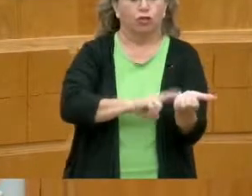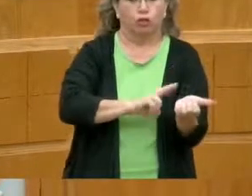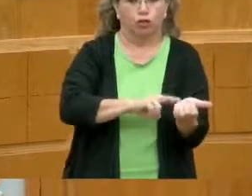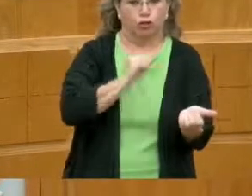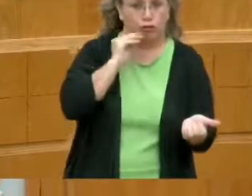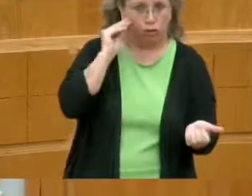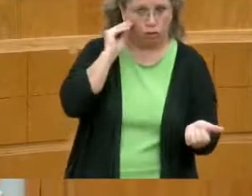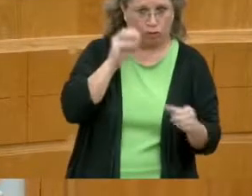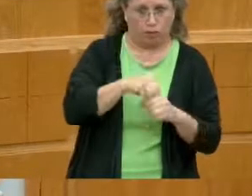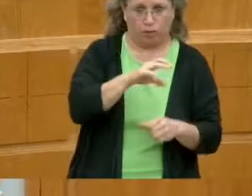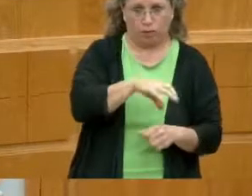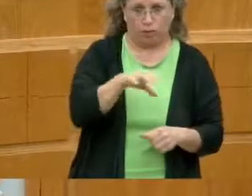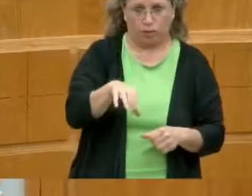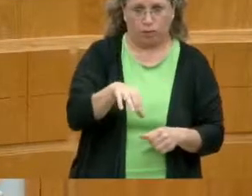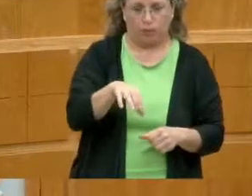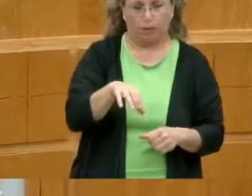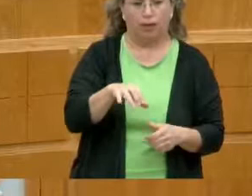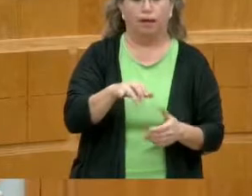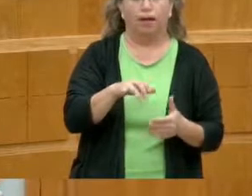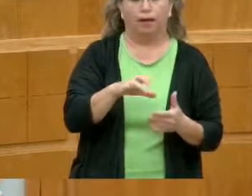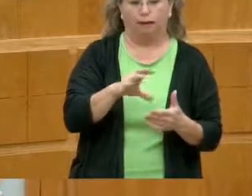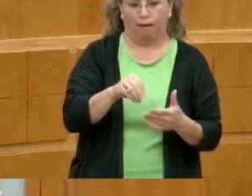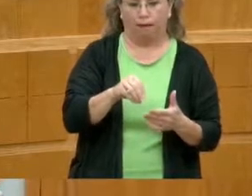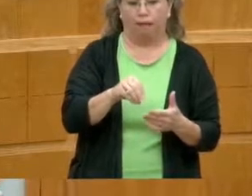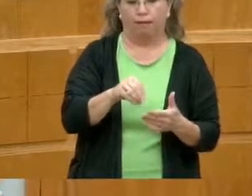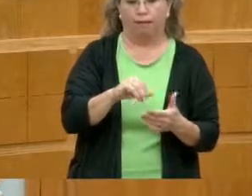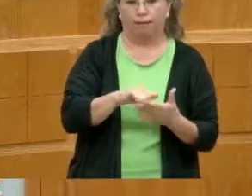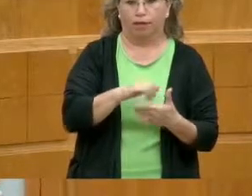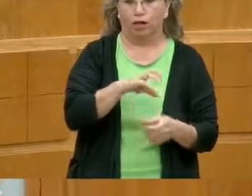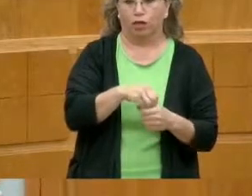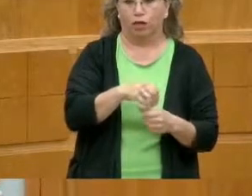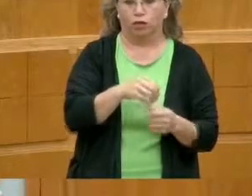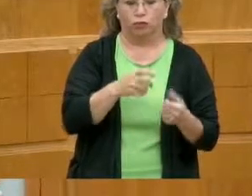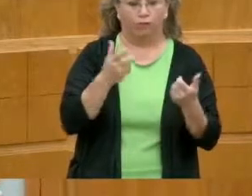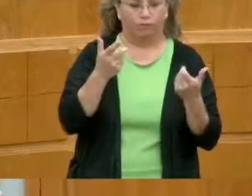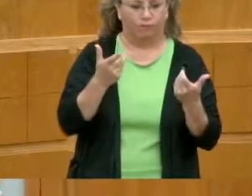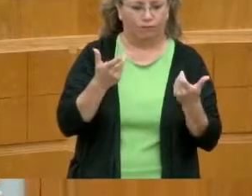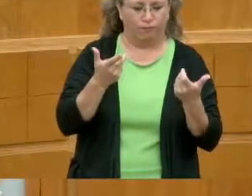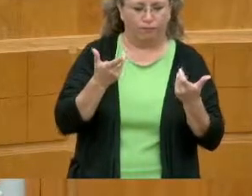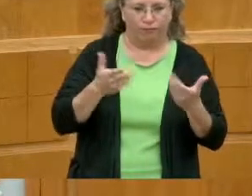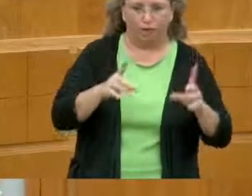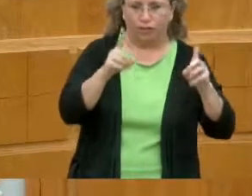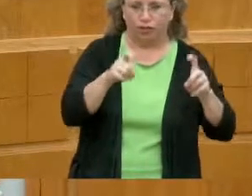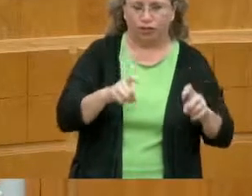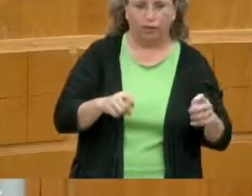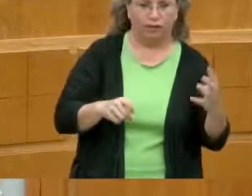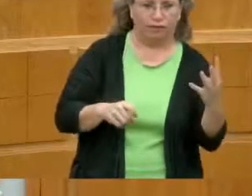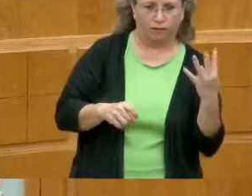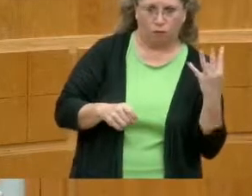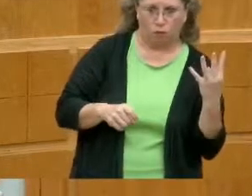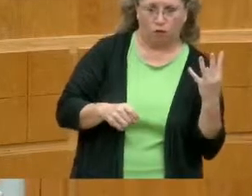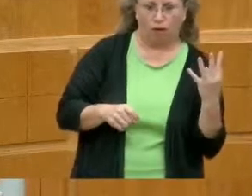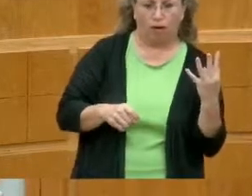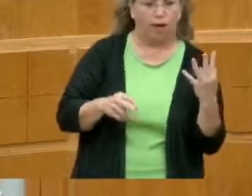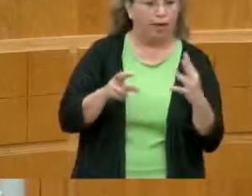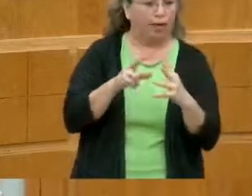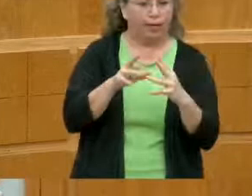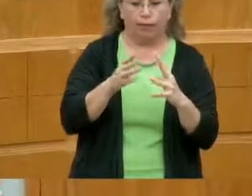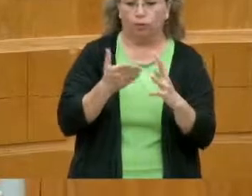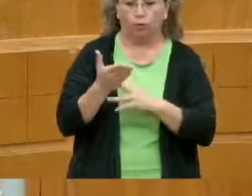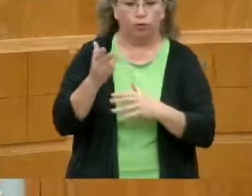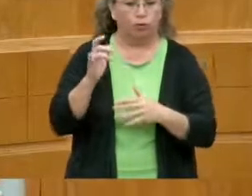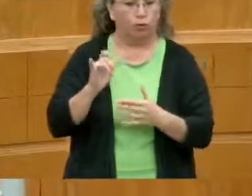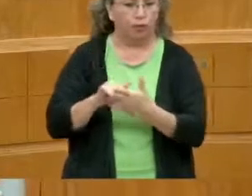it does include the ones that we've completed already. 4 have been completed, either directly through this initiative with the fire department